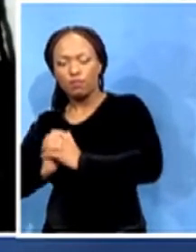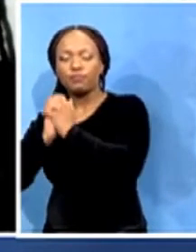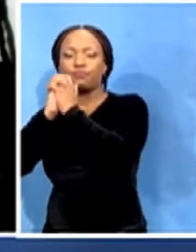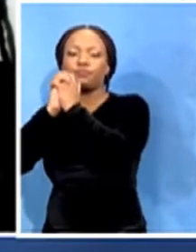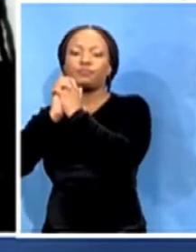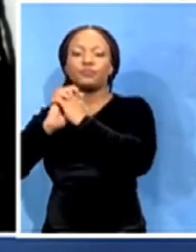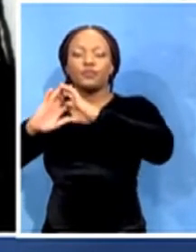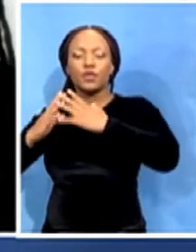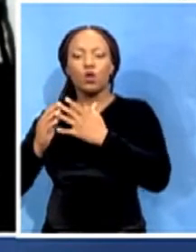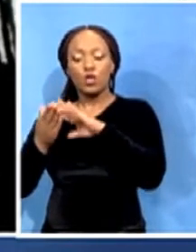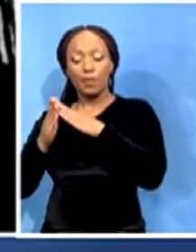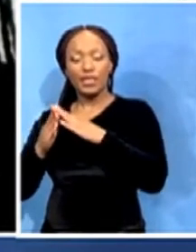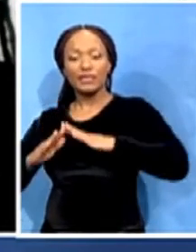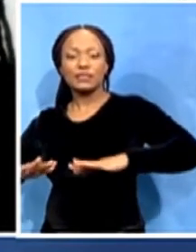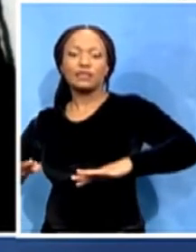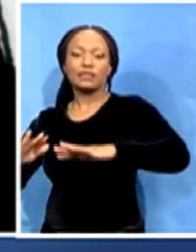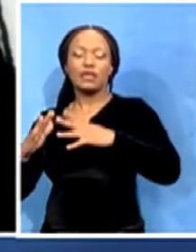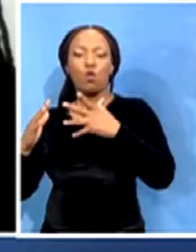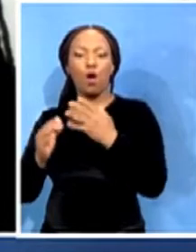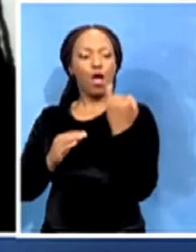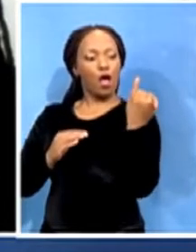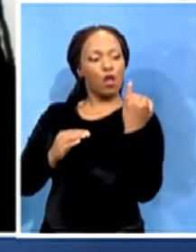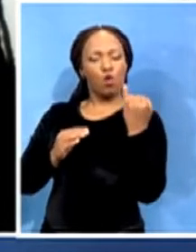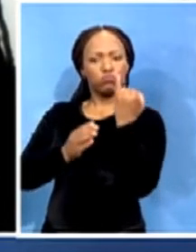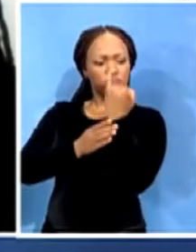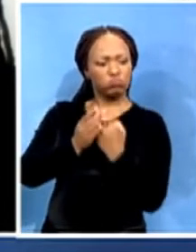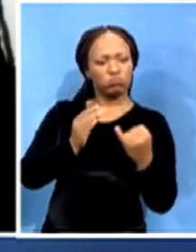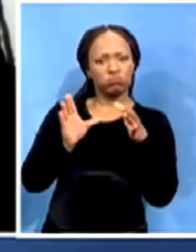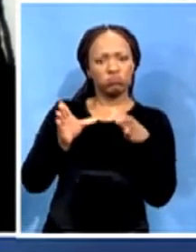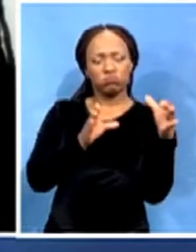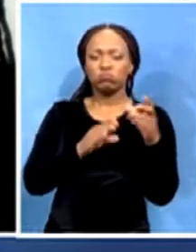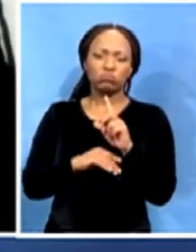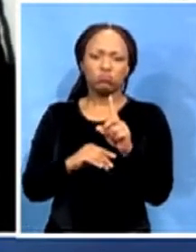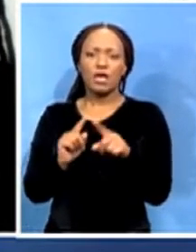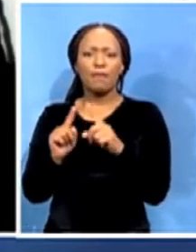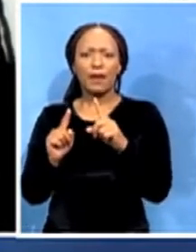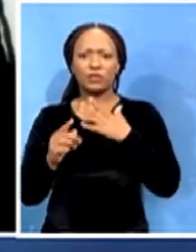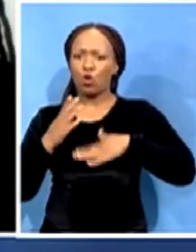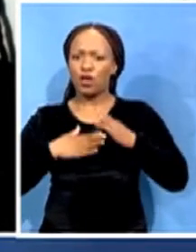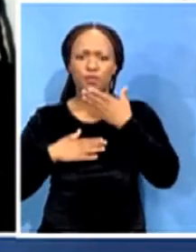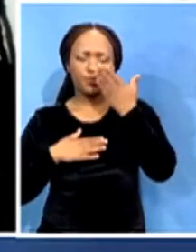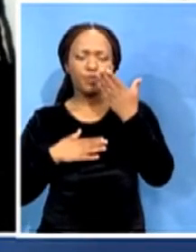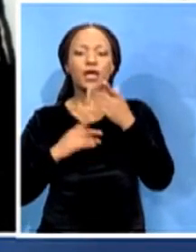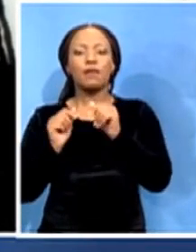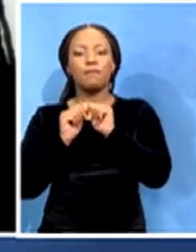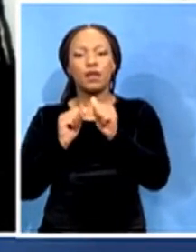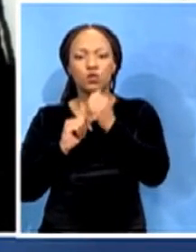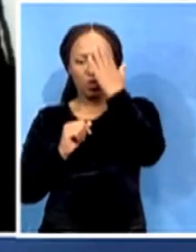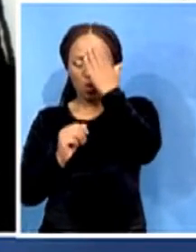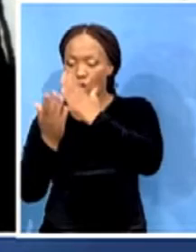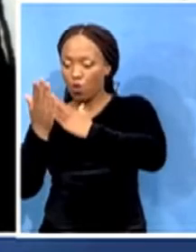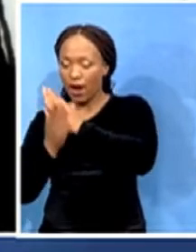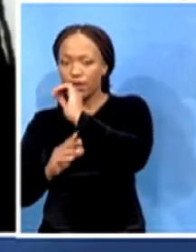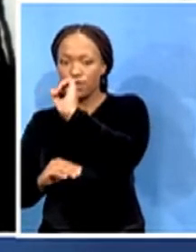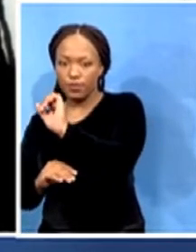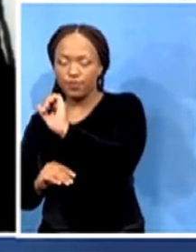insular bubble, one would say. It just breeds intolerance, isn't it? So knowing your rights, knowing your